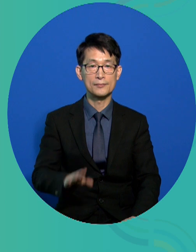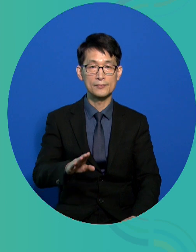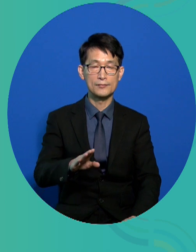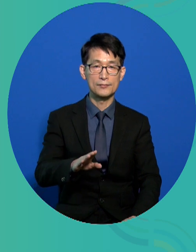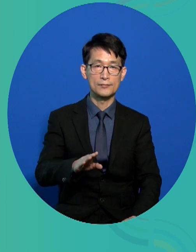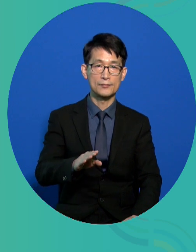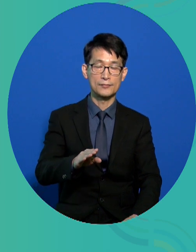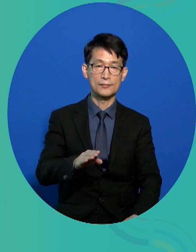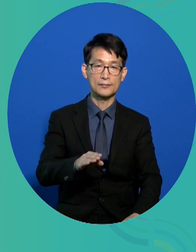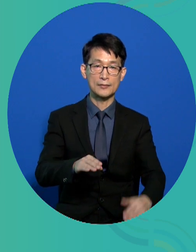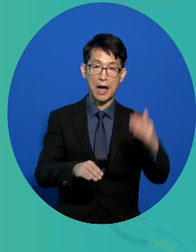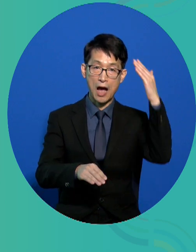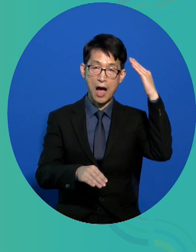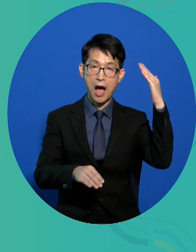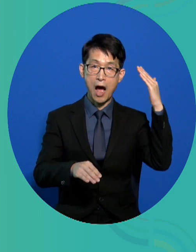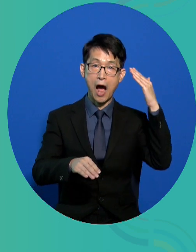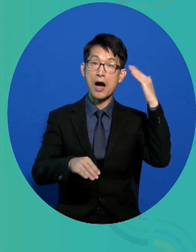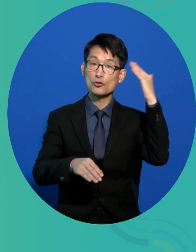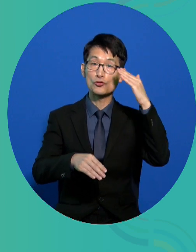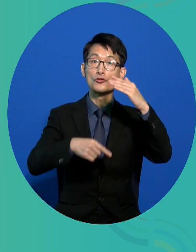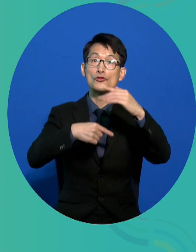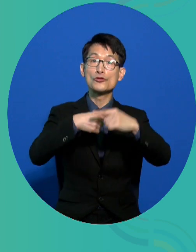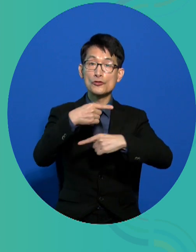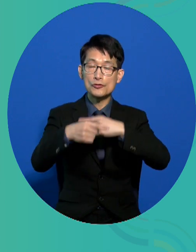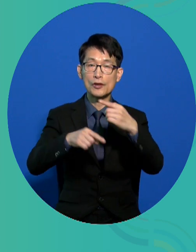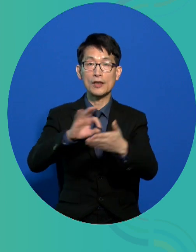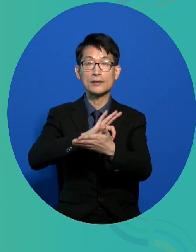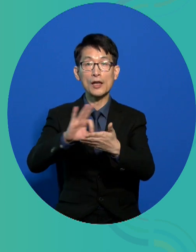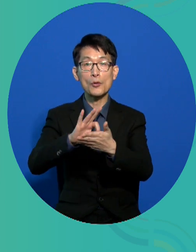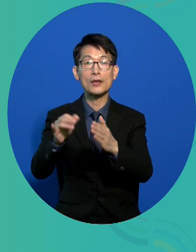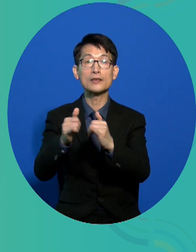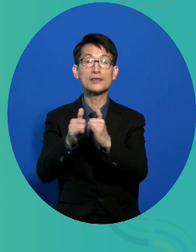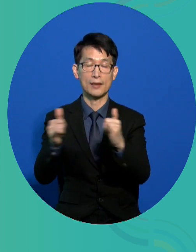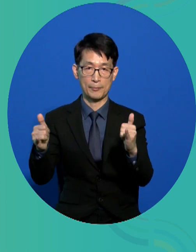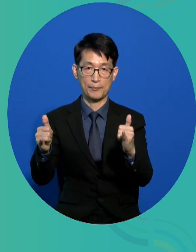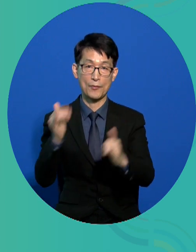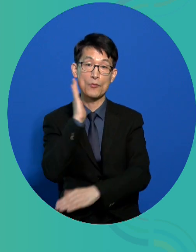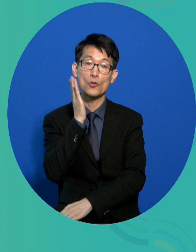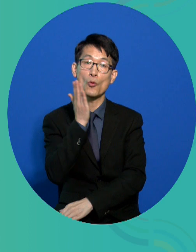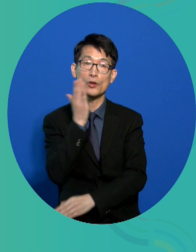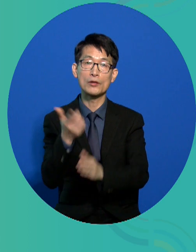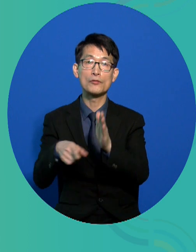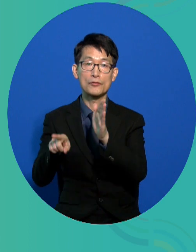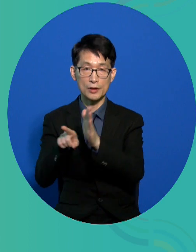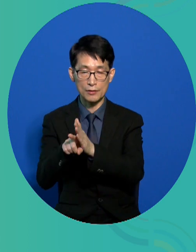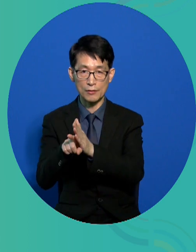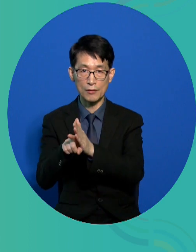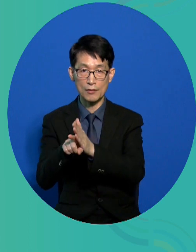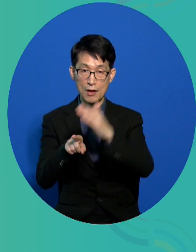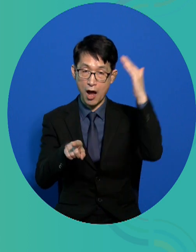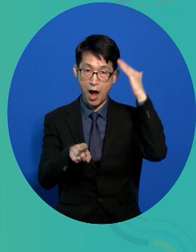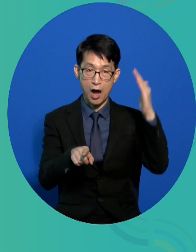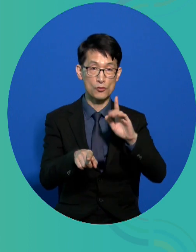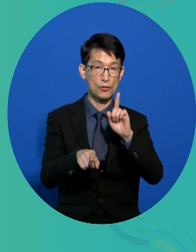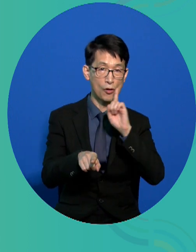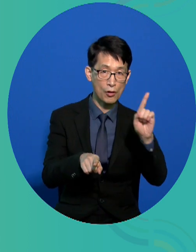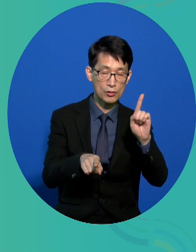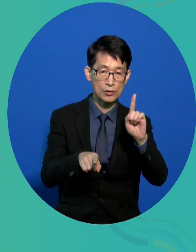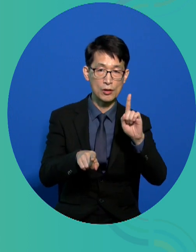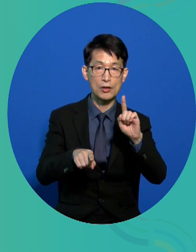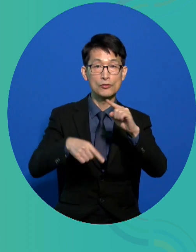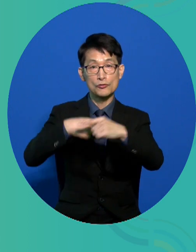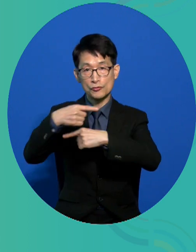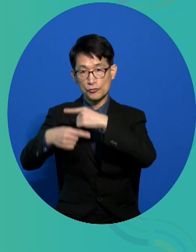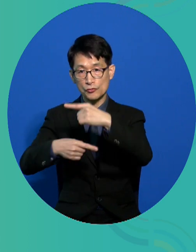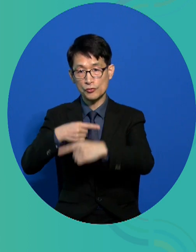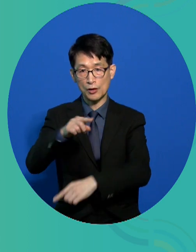well. And the sign language service is provided to the deaf who use Korean Sign Language as